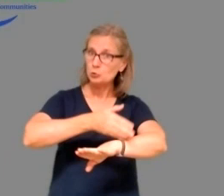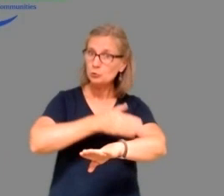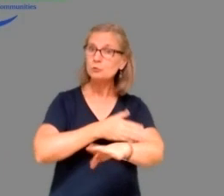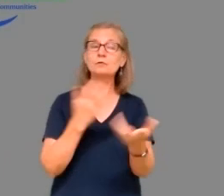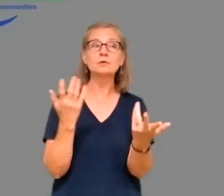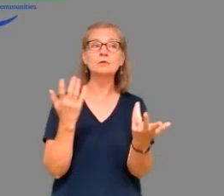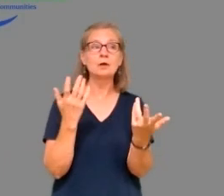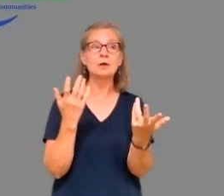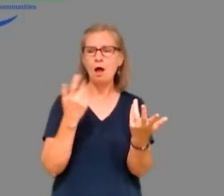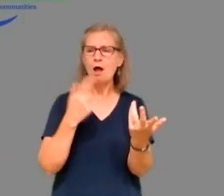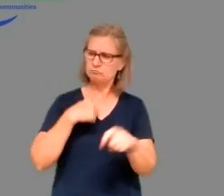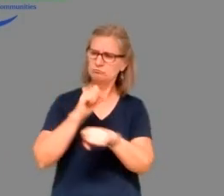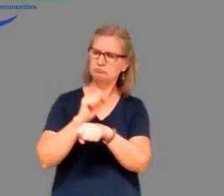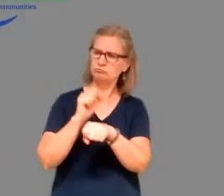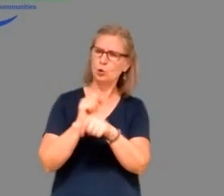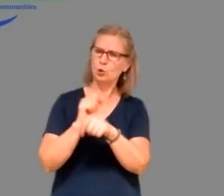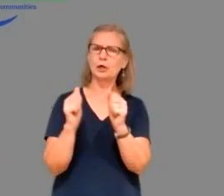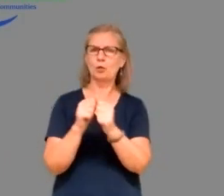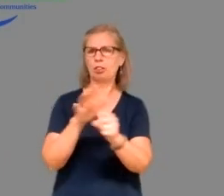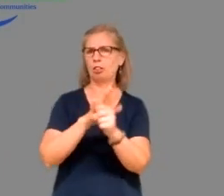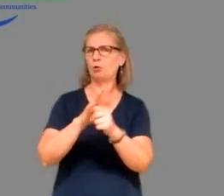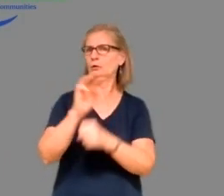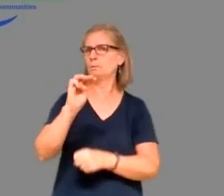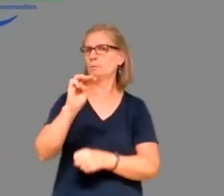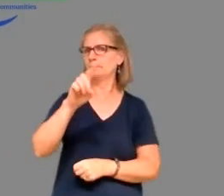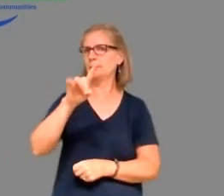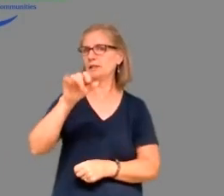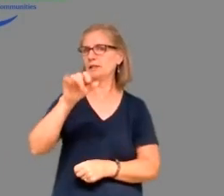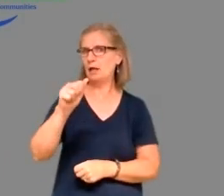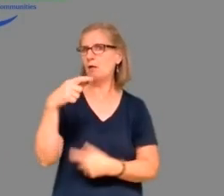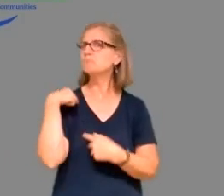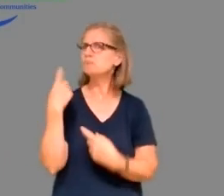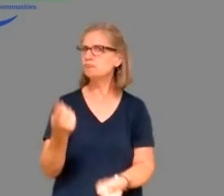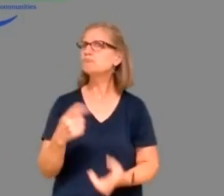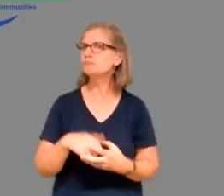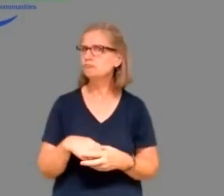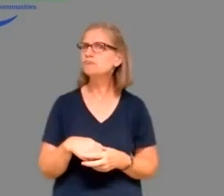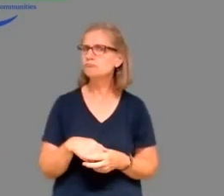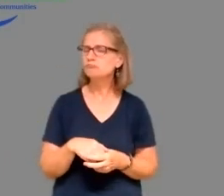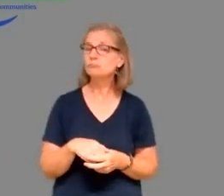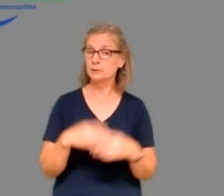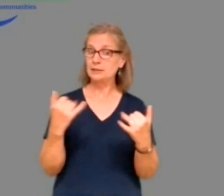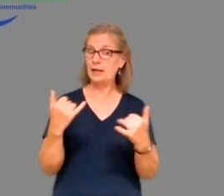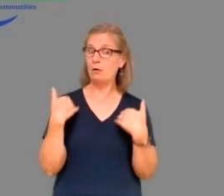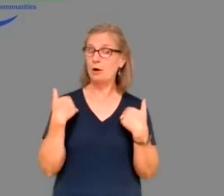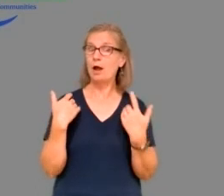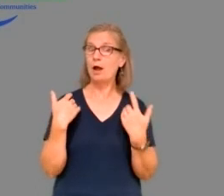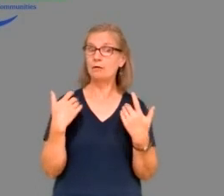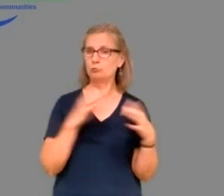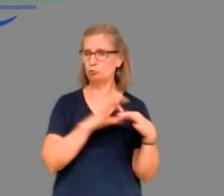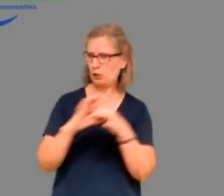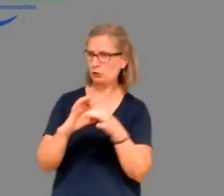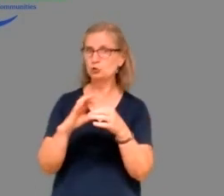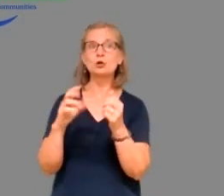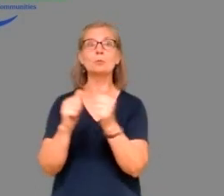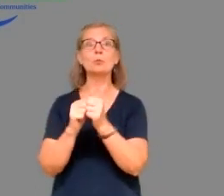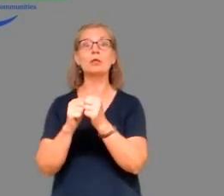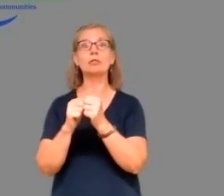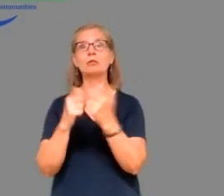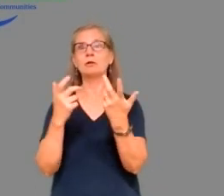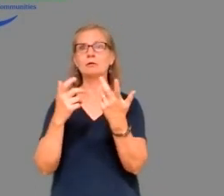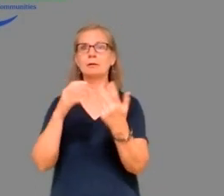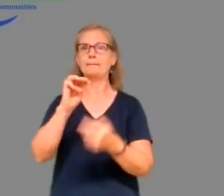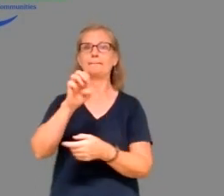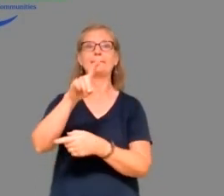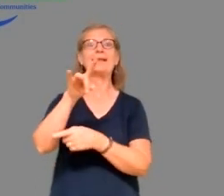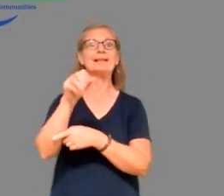I've been working with our local media for a while, but the relationship we now have with the World and KCBY, and I mean